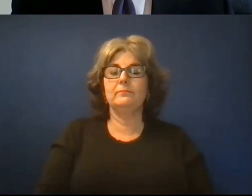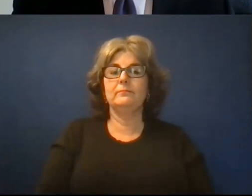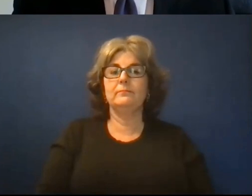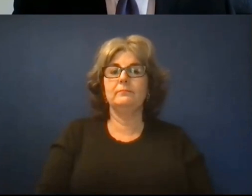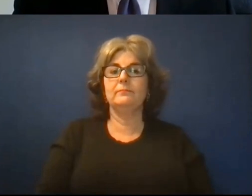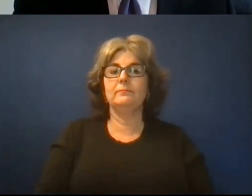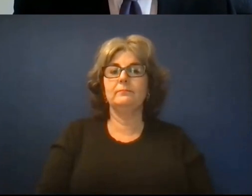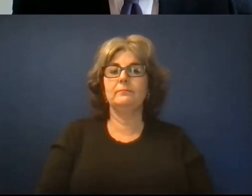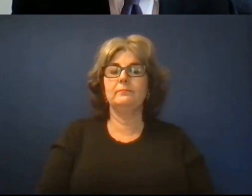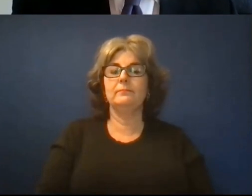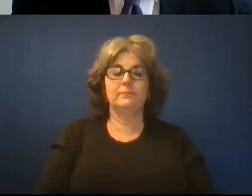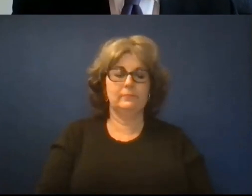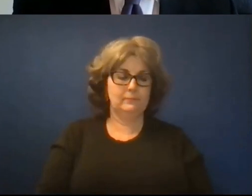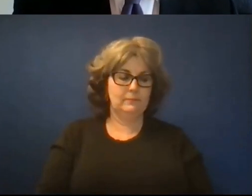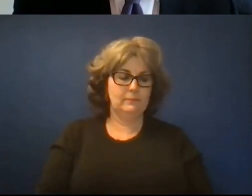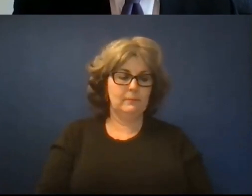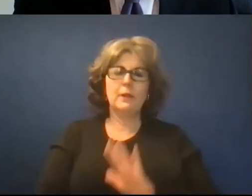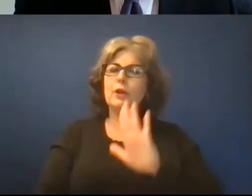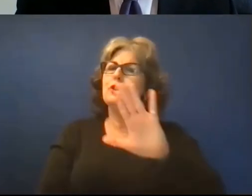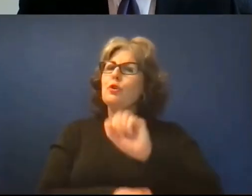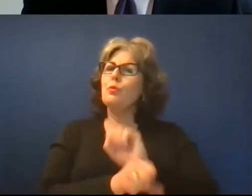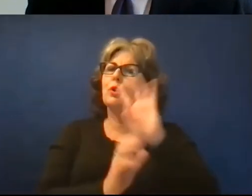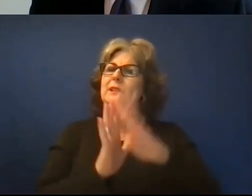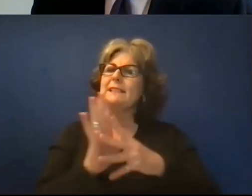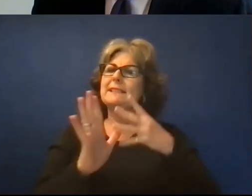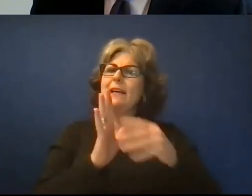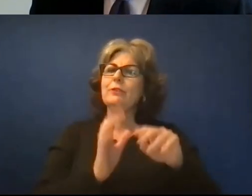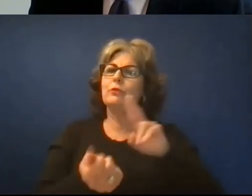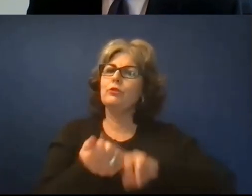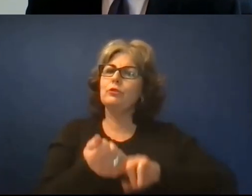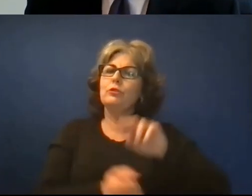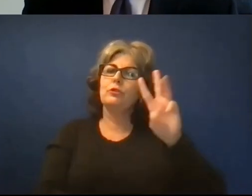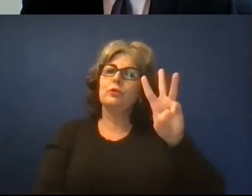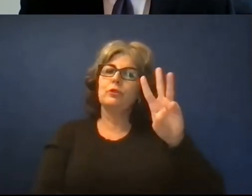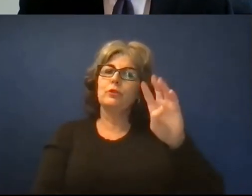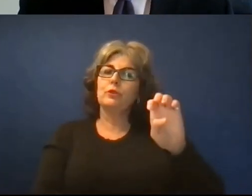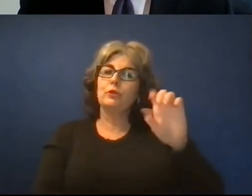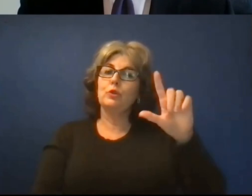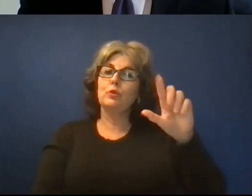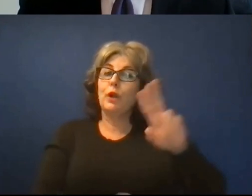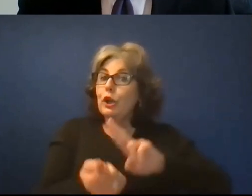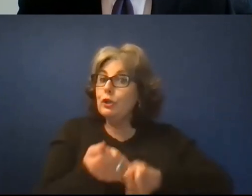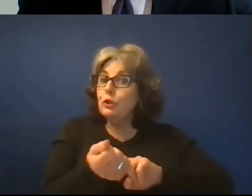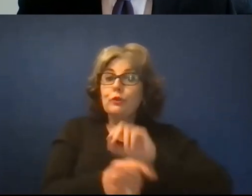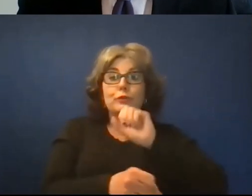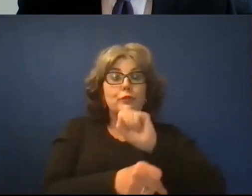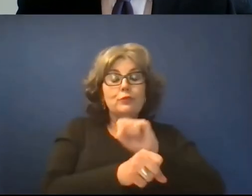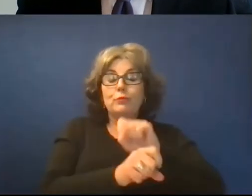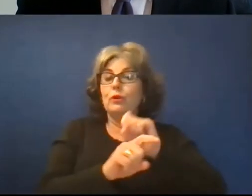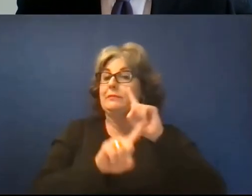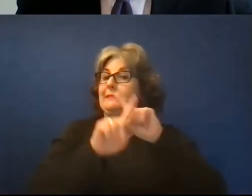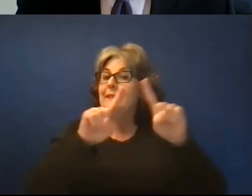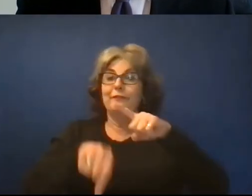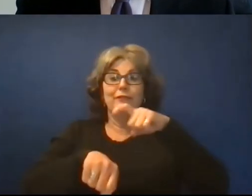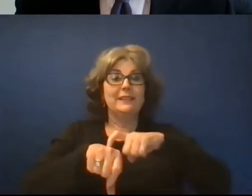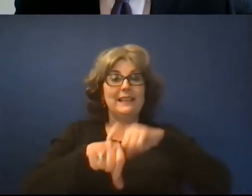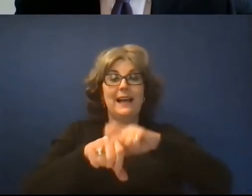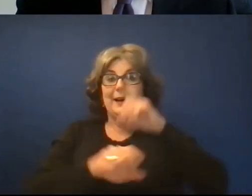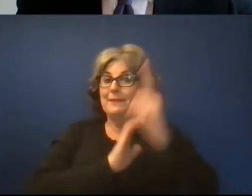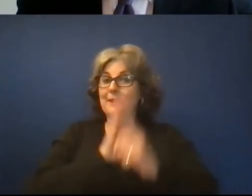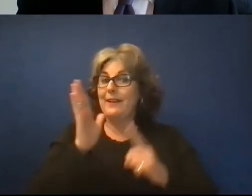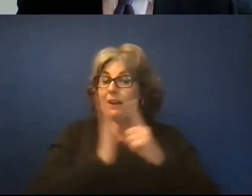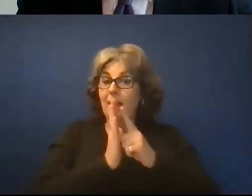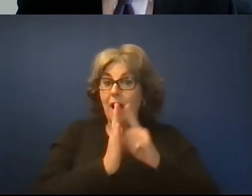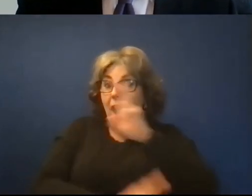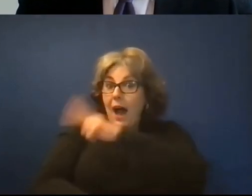your work schedule? Because I think it's important that students understand that nurses work all kinds of schedules, right? All kinds of hours. Hospitals